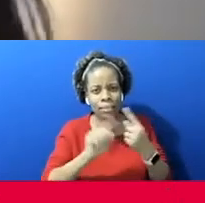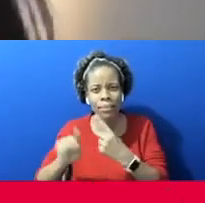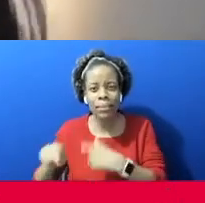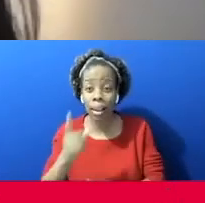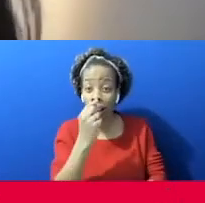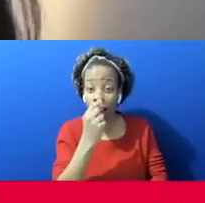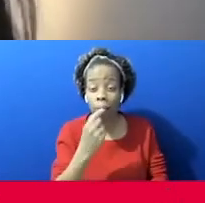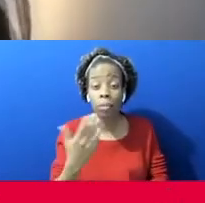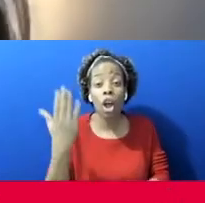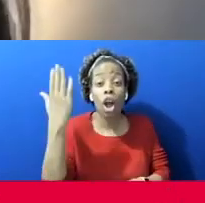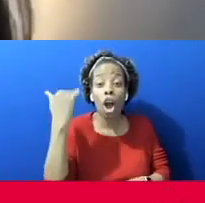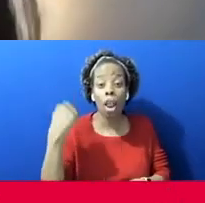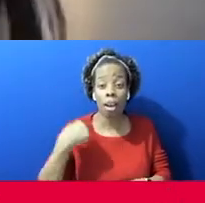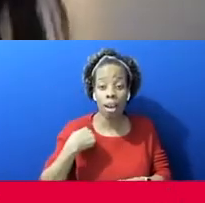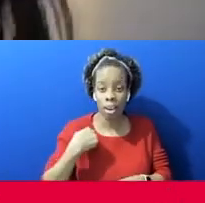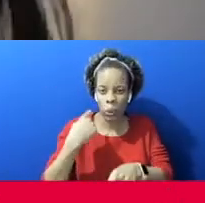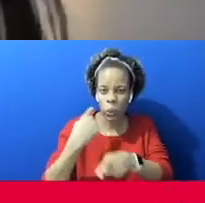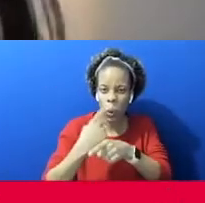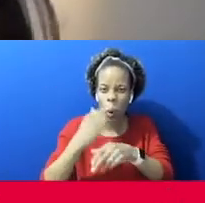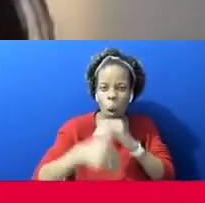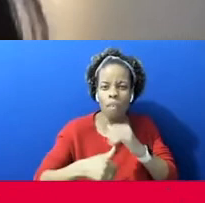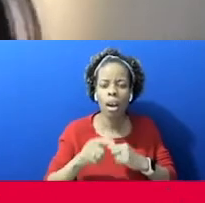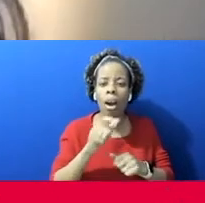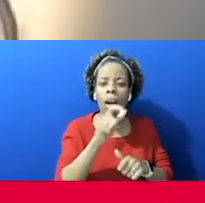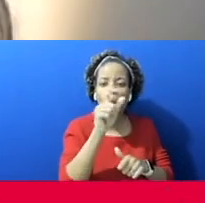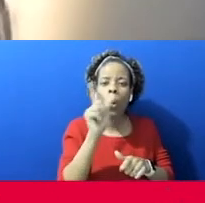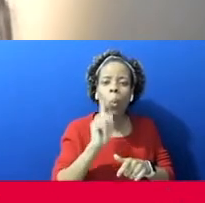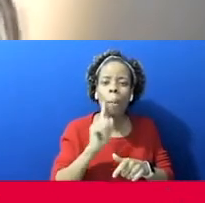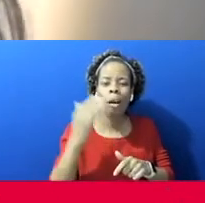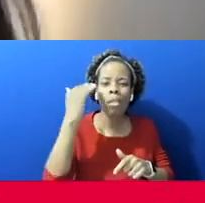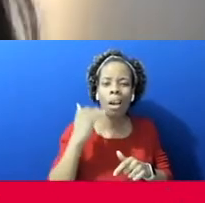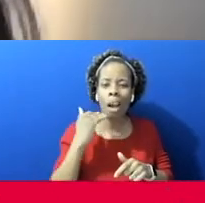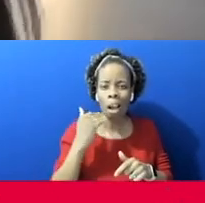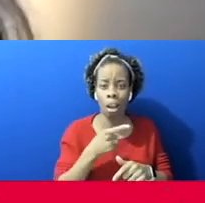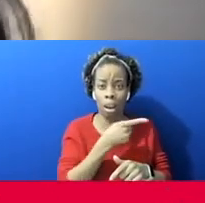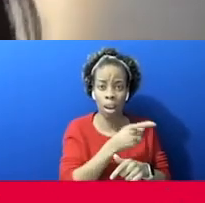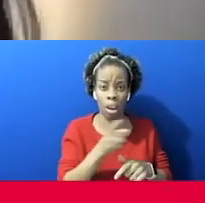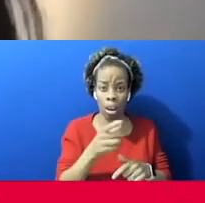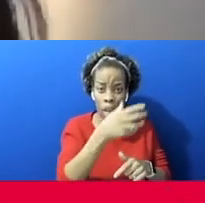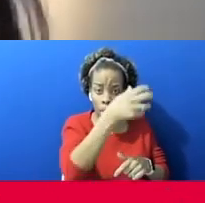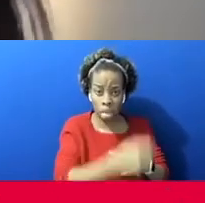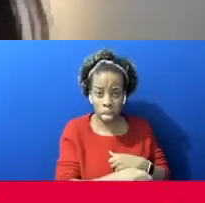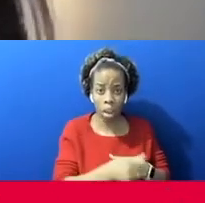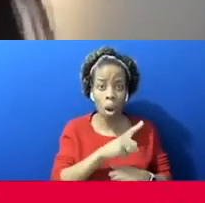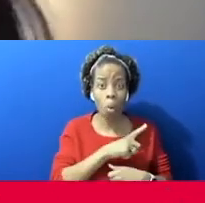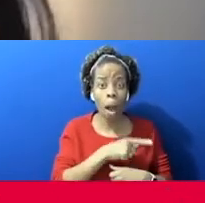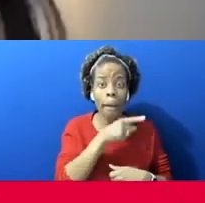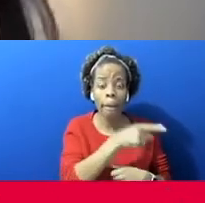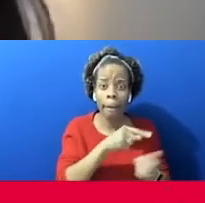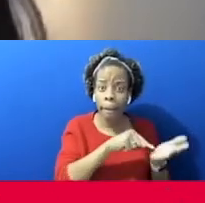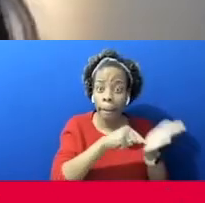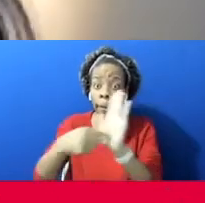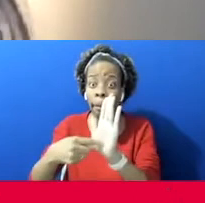color academics in particular, who have been demonized for trying to bring an aspect of praxis into their academic work,